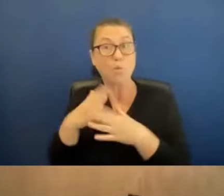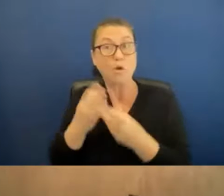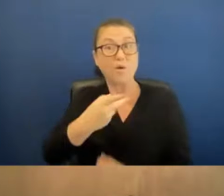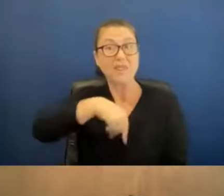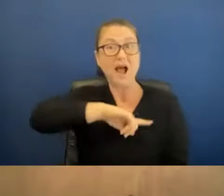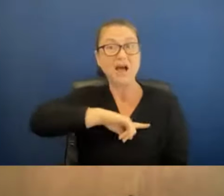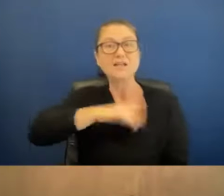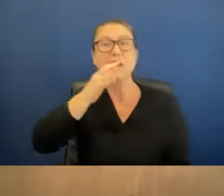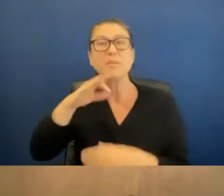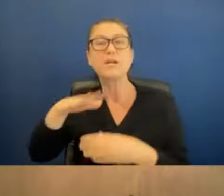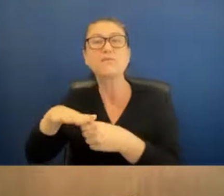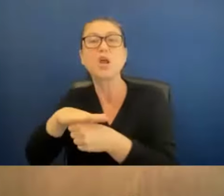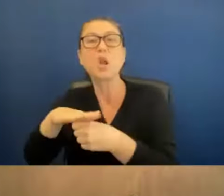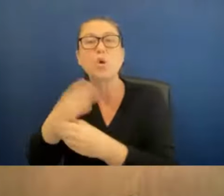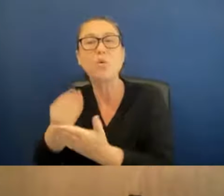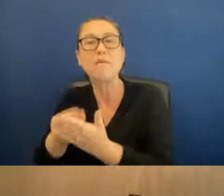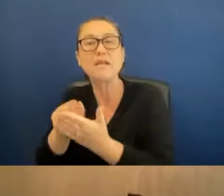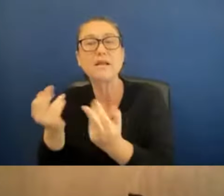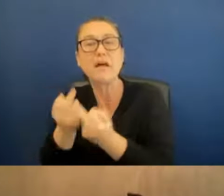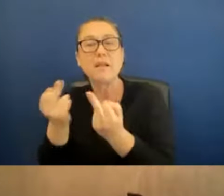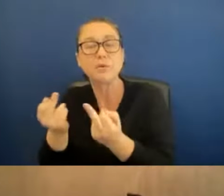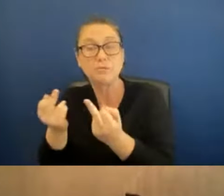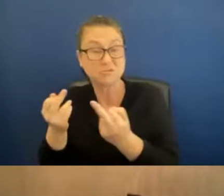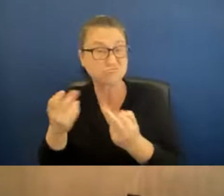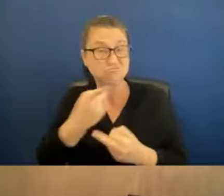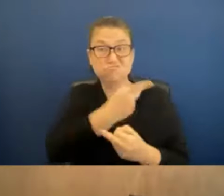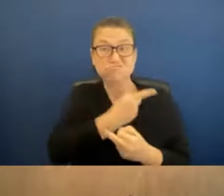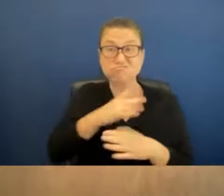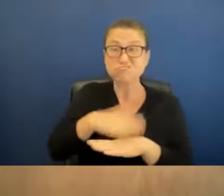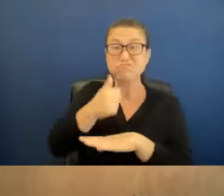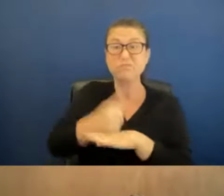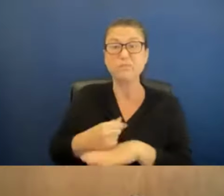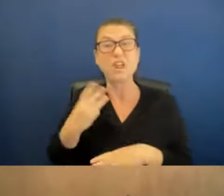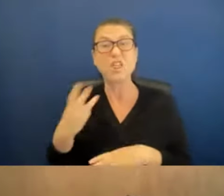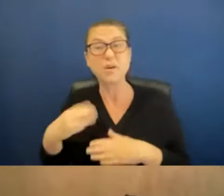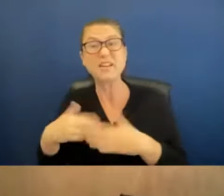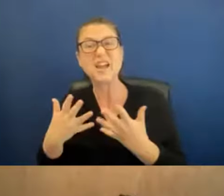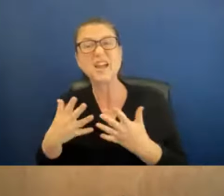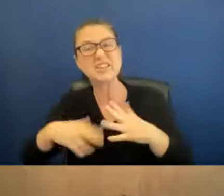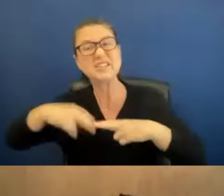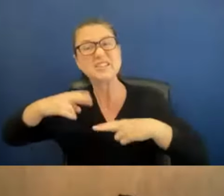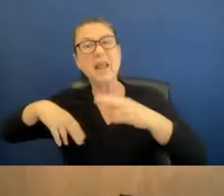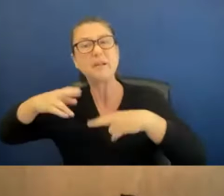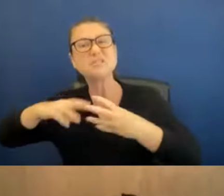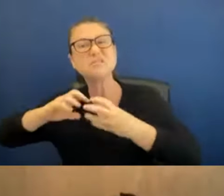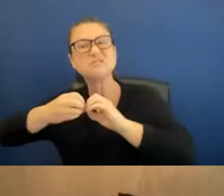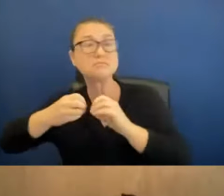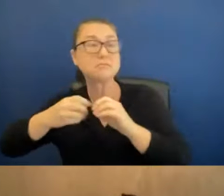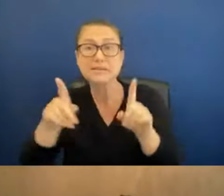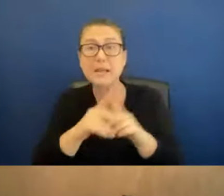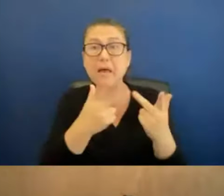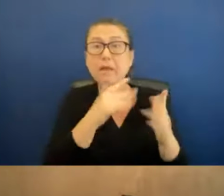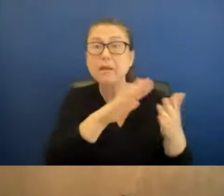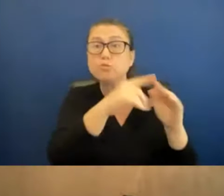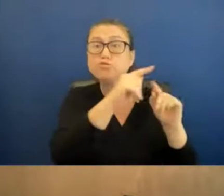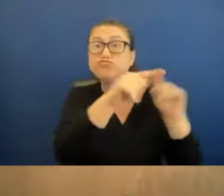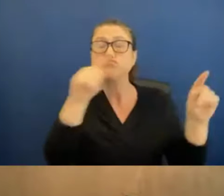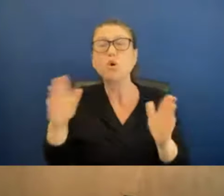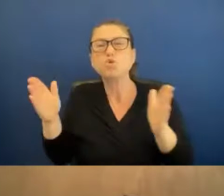little bit of local funding that was available and we did a three-day development similar to what we had done in other communities, short period of time,